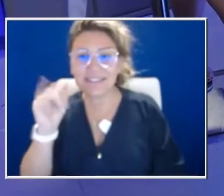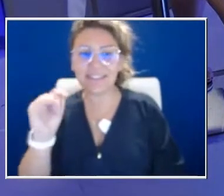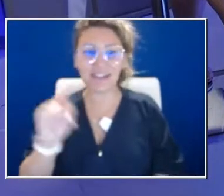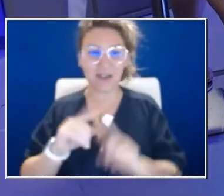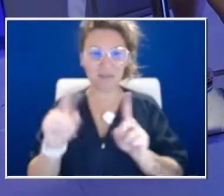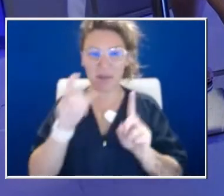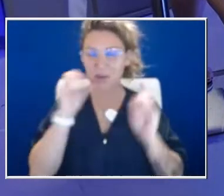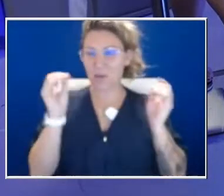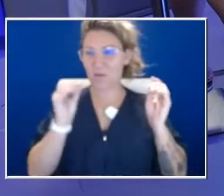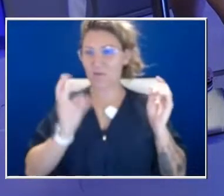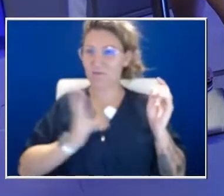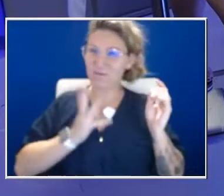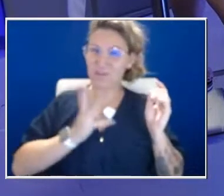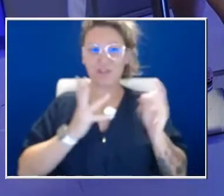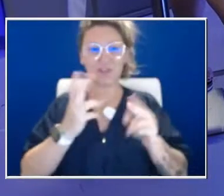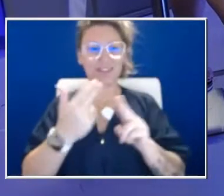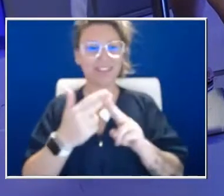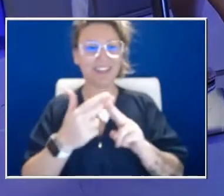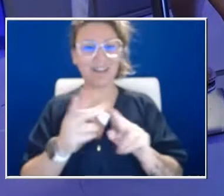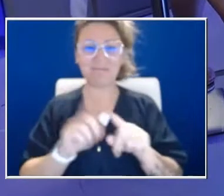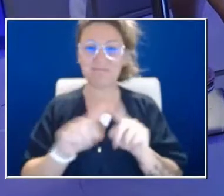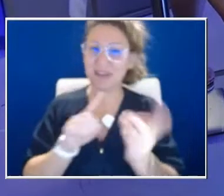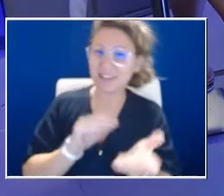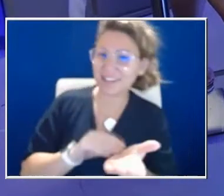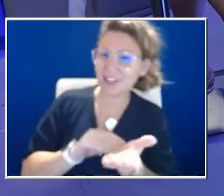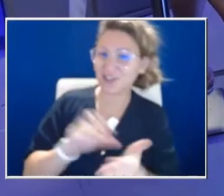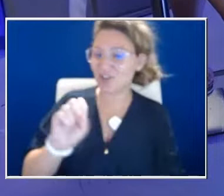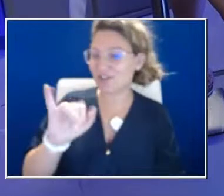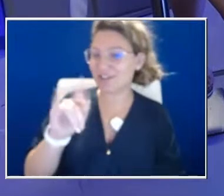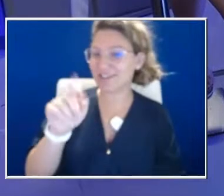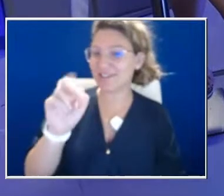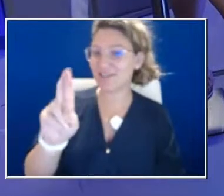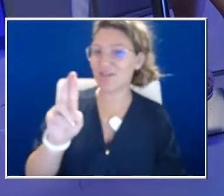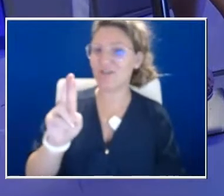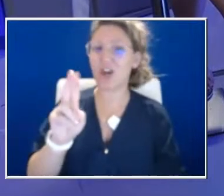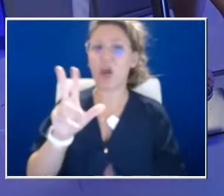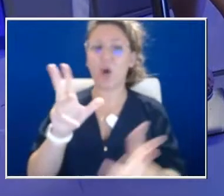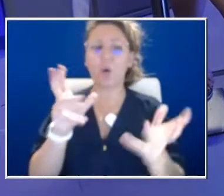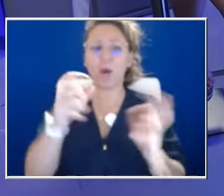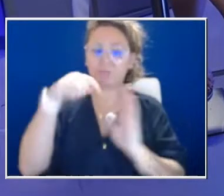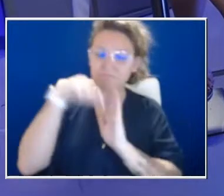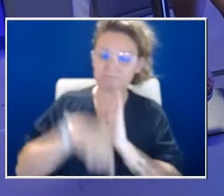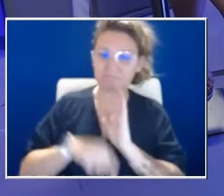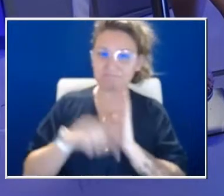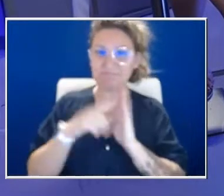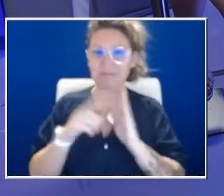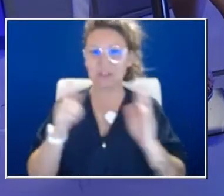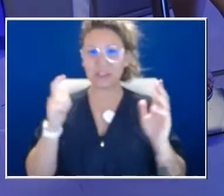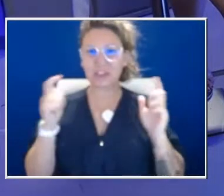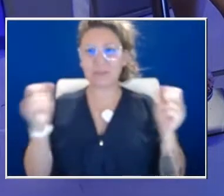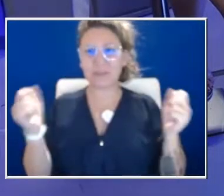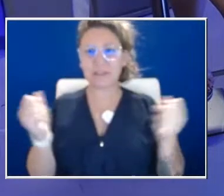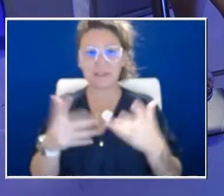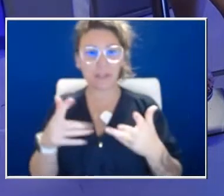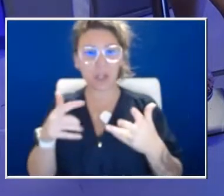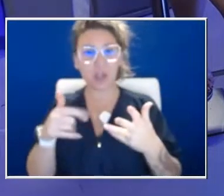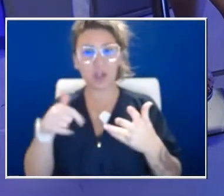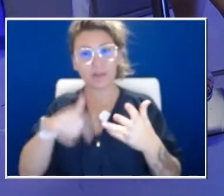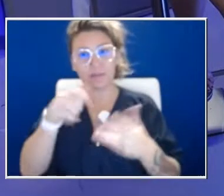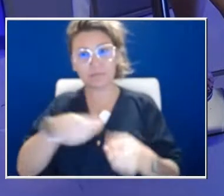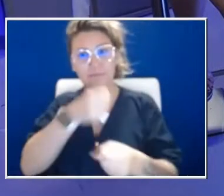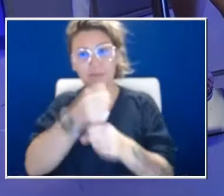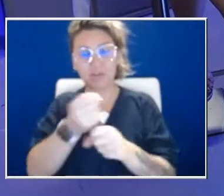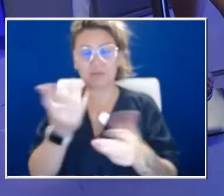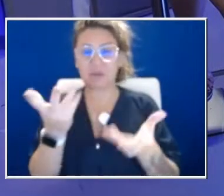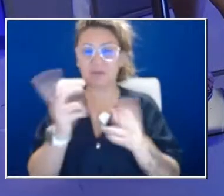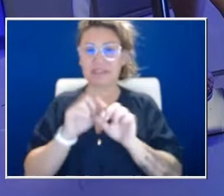So, okay, so Dr. Silver, I want to get to, let's just jump in right off the top. The big scare this season, different than maybe seasons